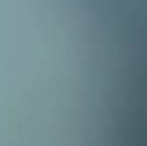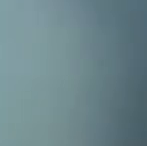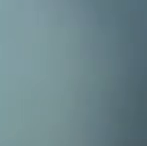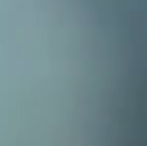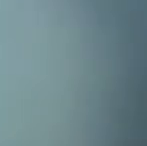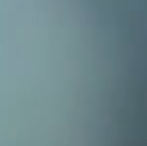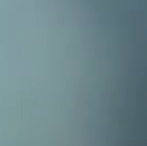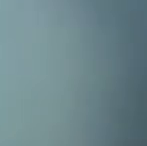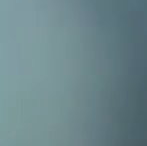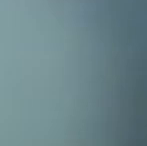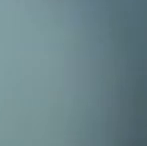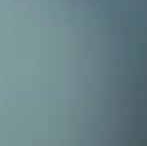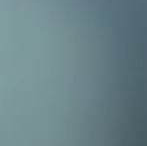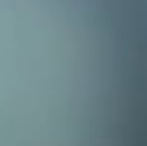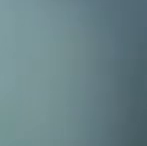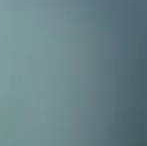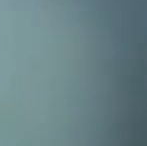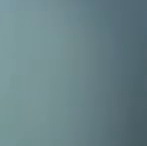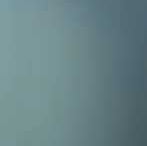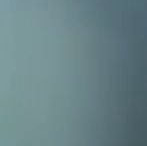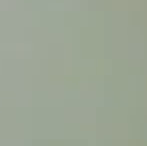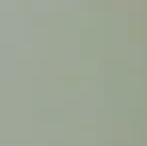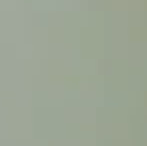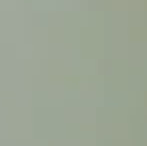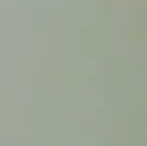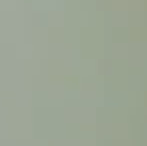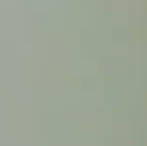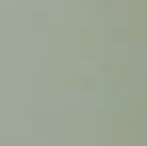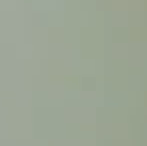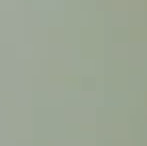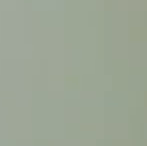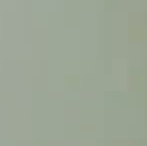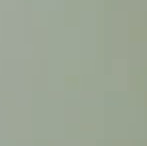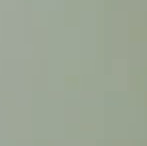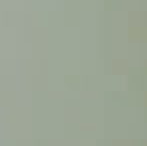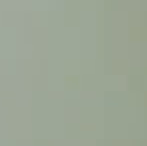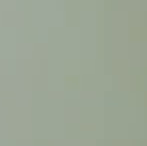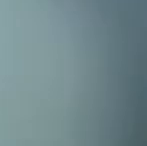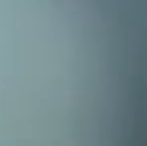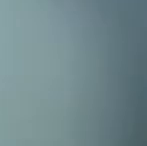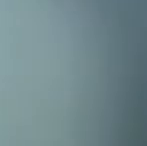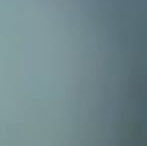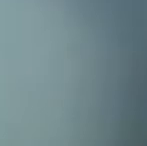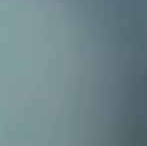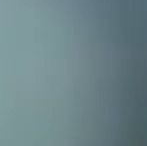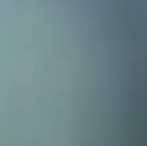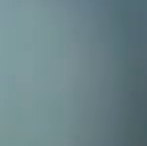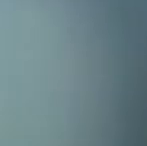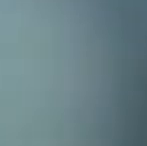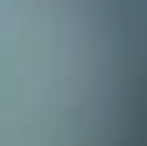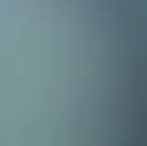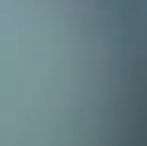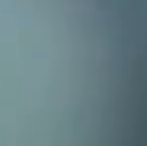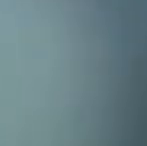time I think I have done the best job on English ivy, it comes back. So I have been digging. And then last year, what I did, instead